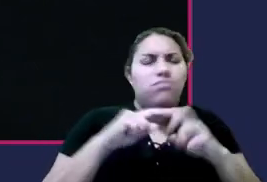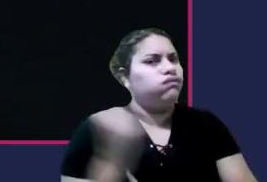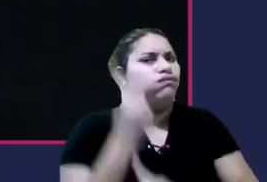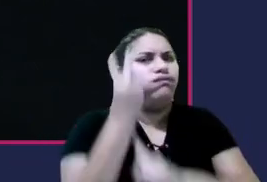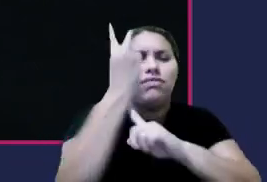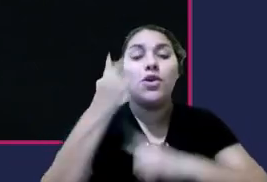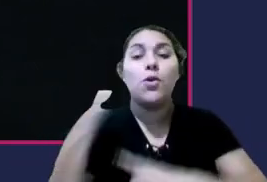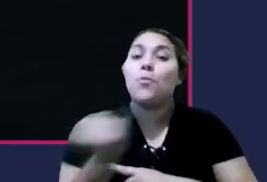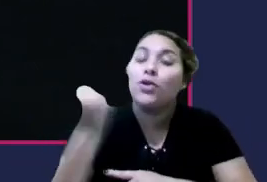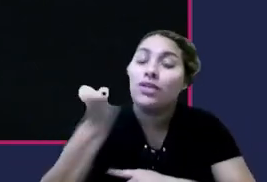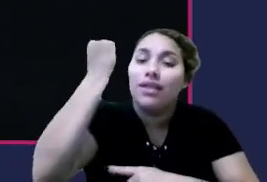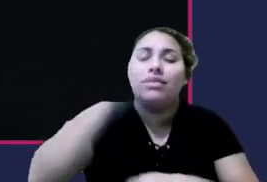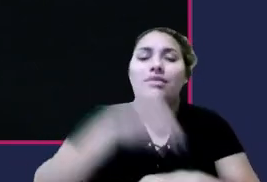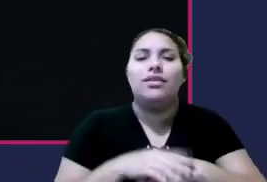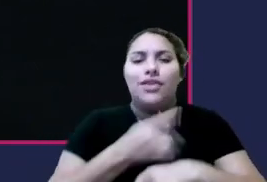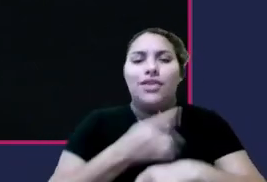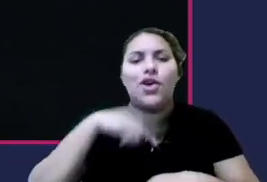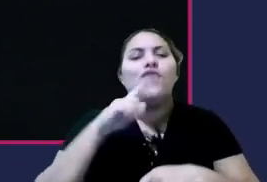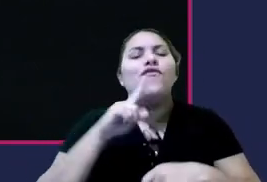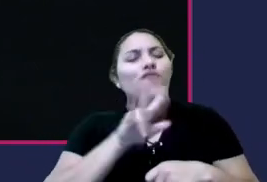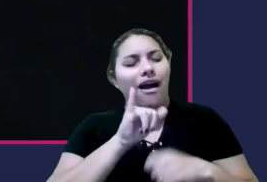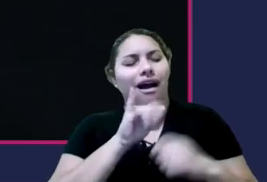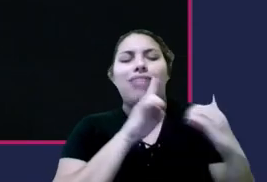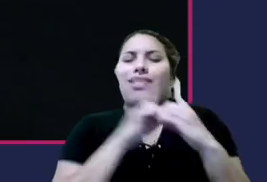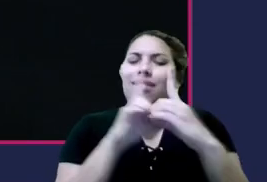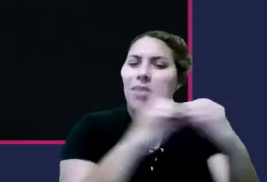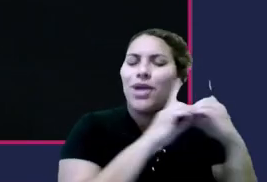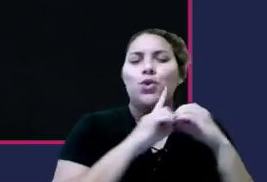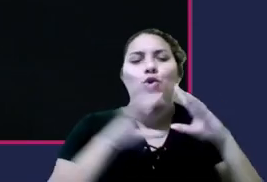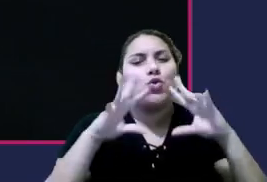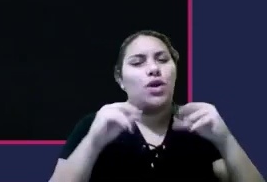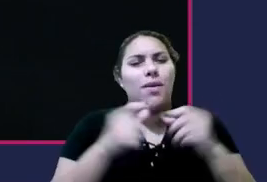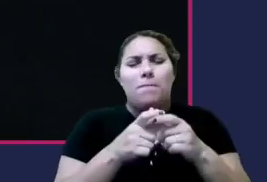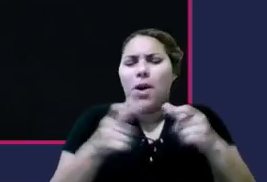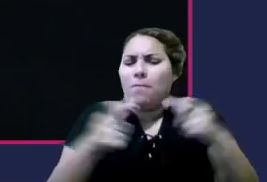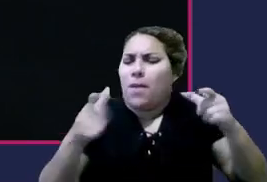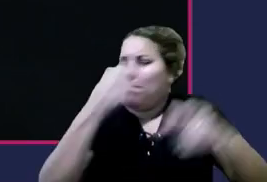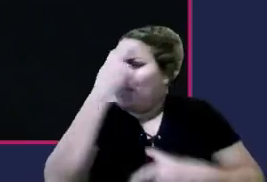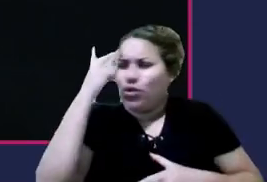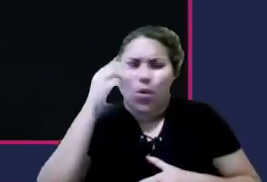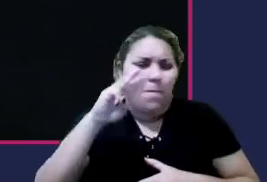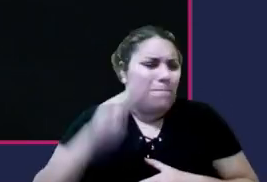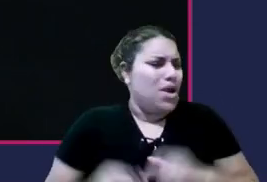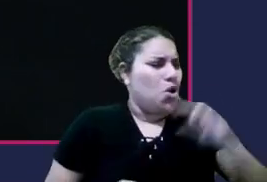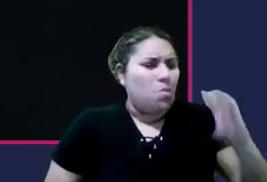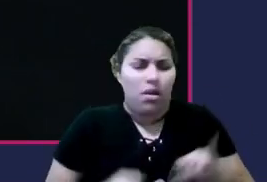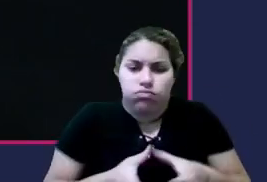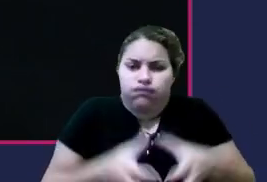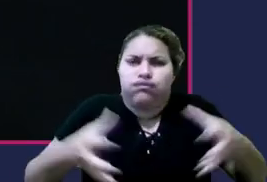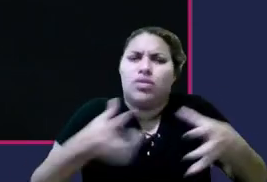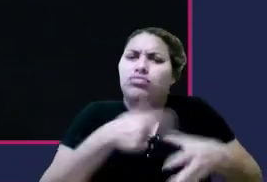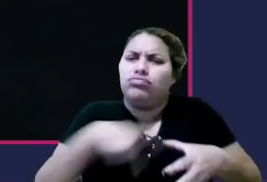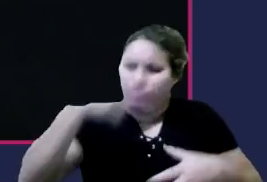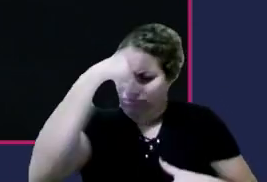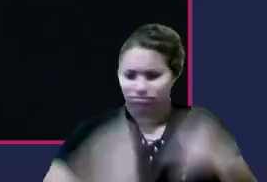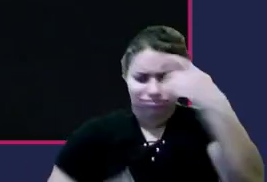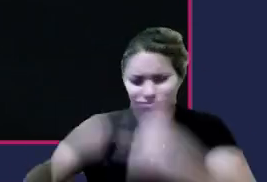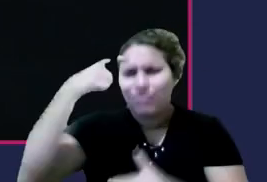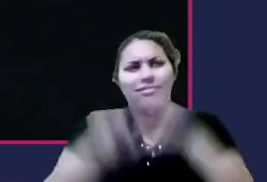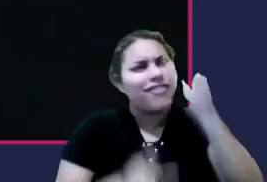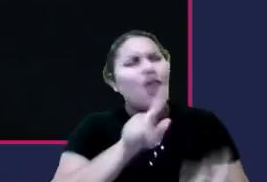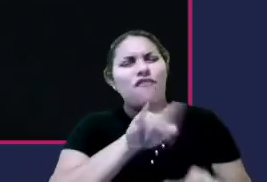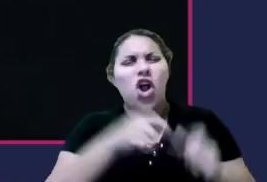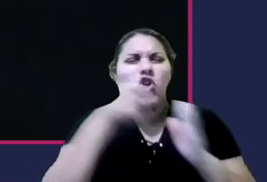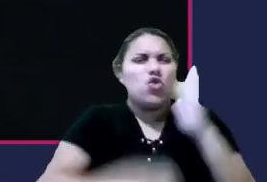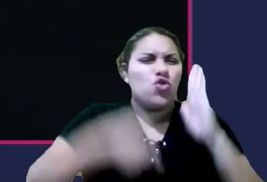so valuable and so important, and it is going to meet the needs of millions and millions of people.